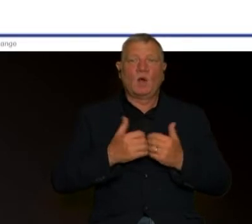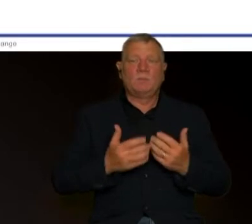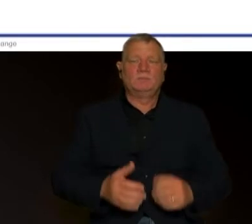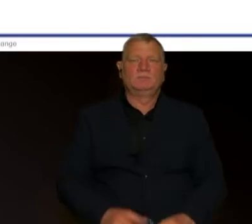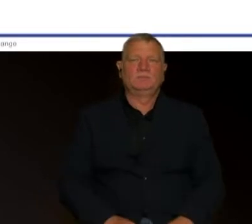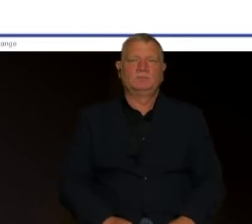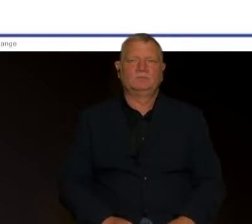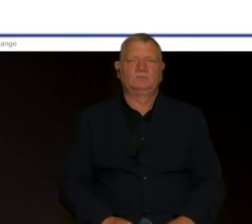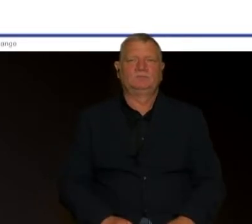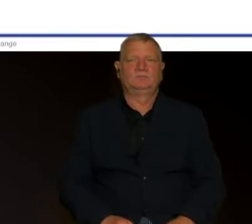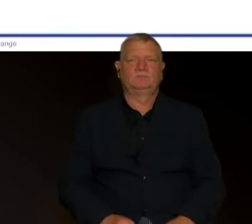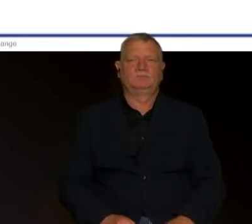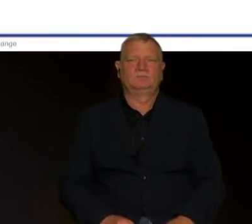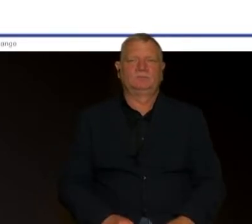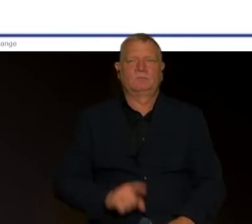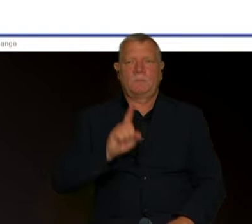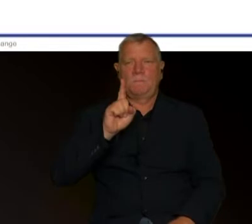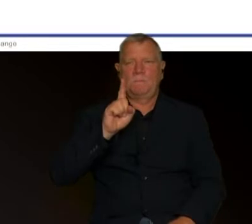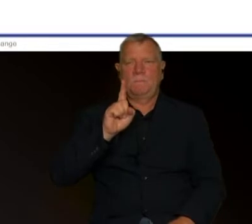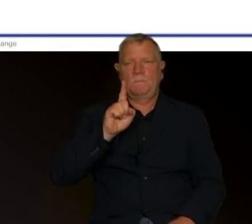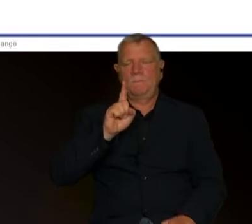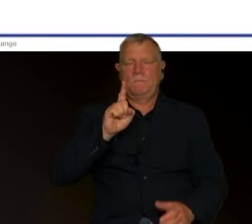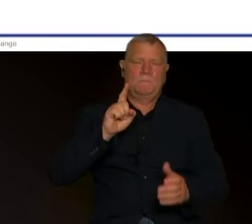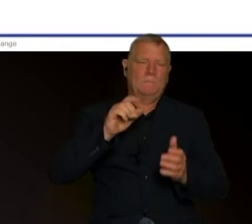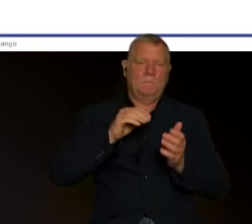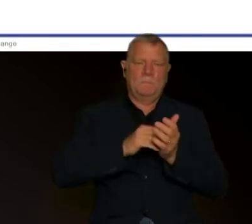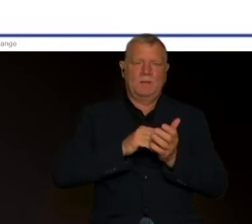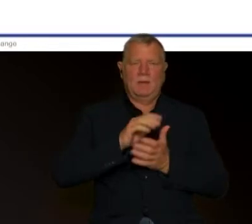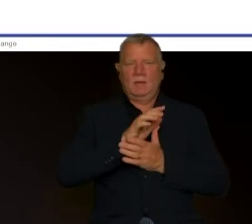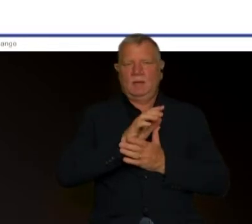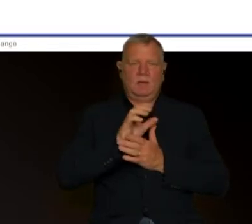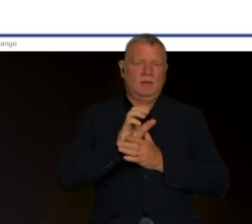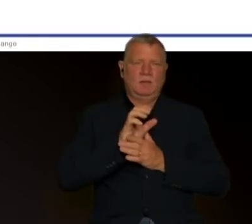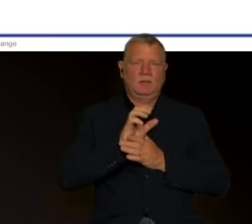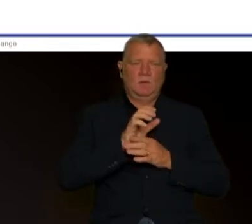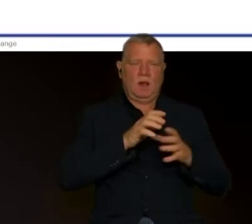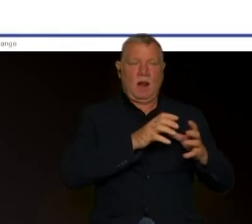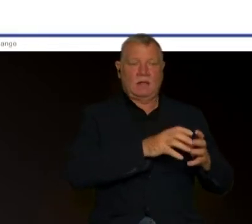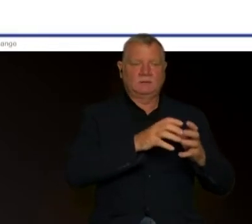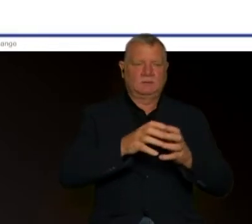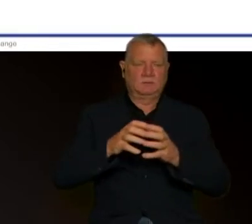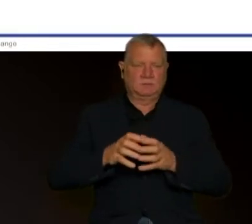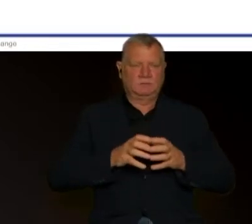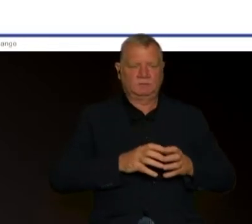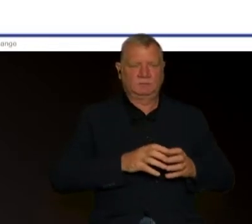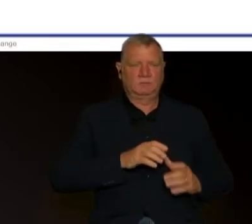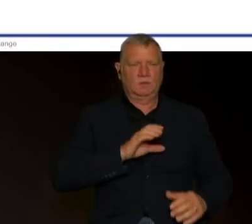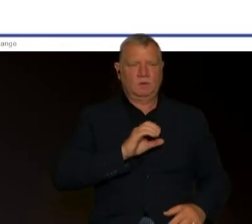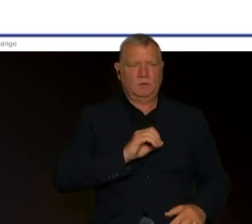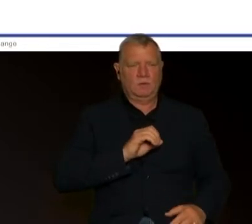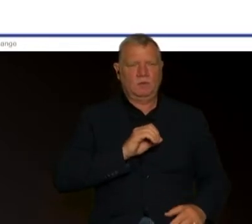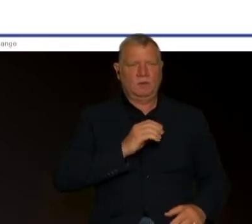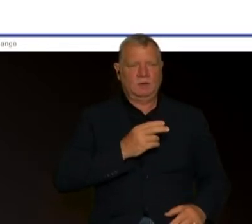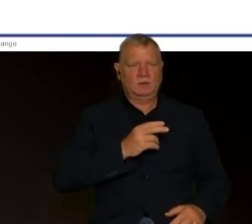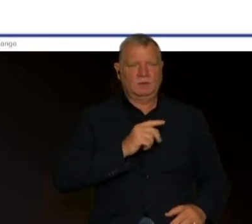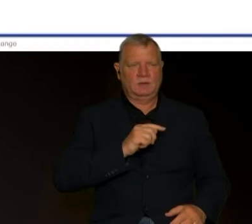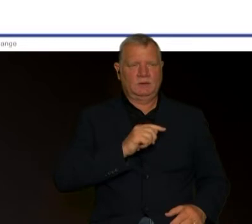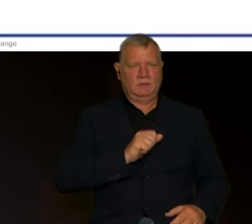done? There are 1,500 categories or classes in the report